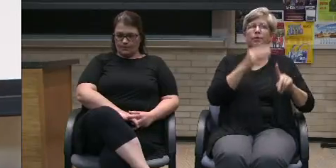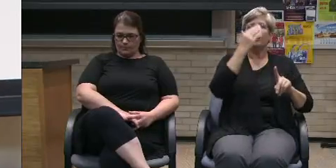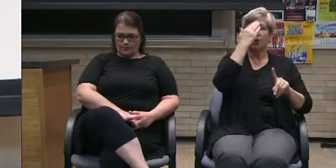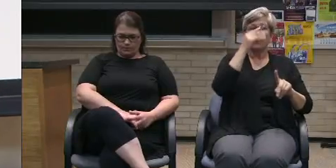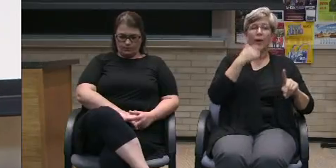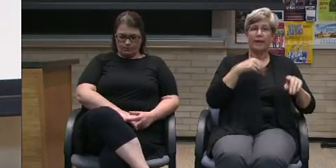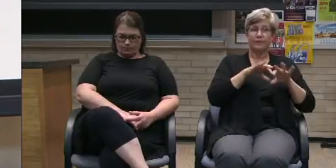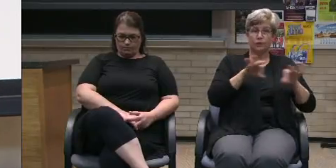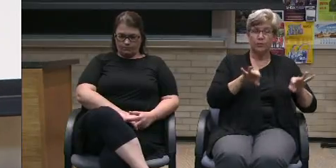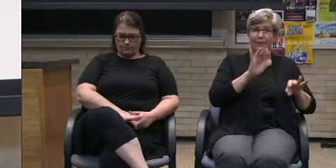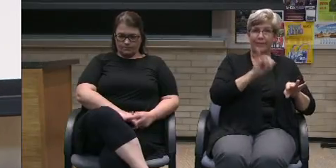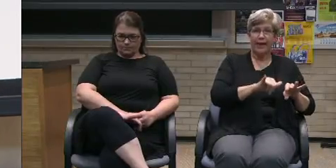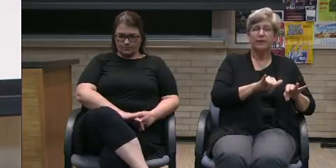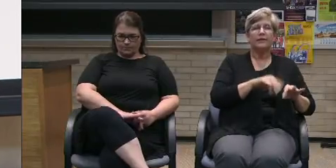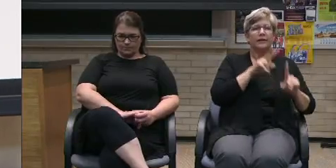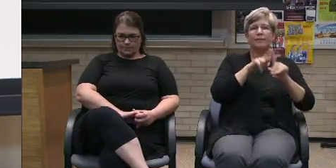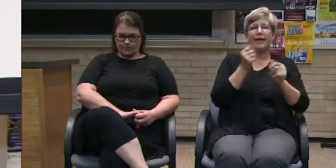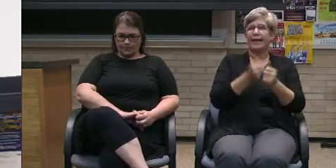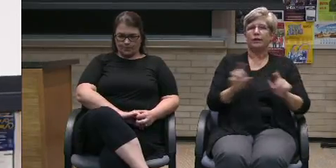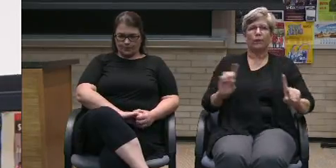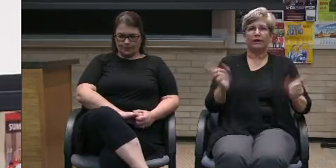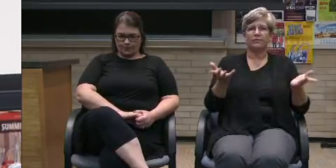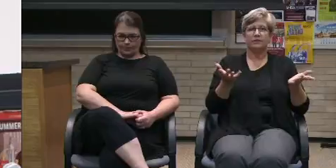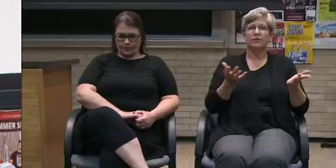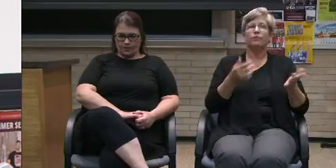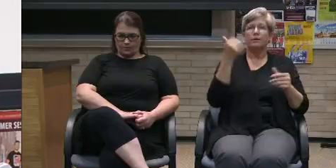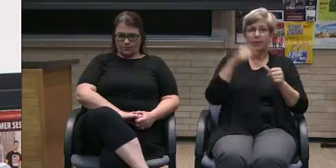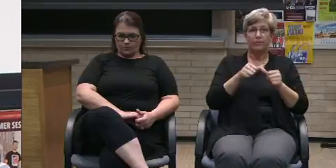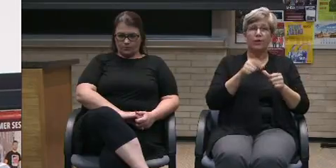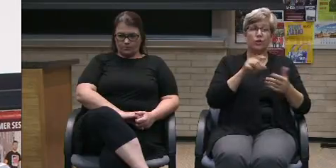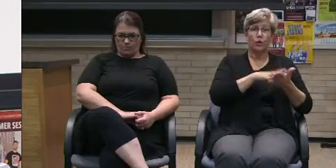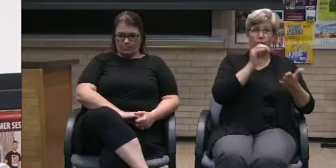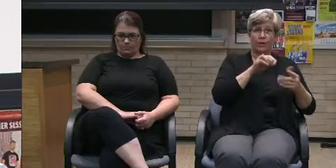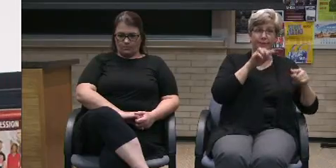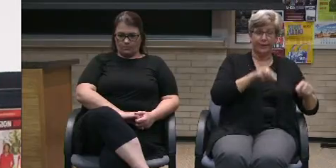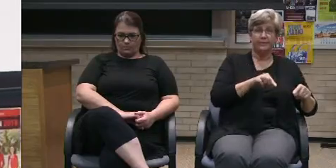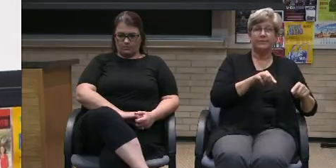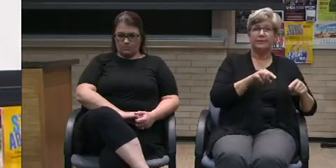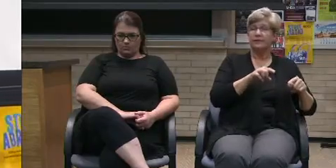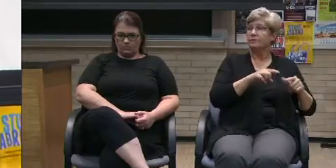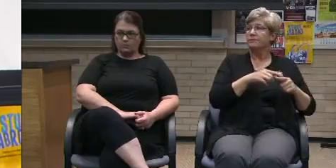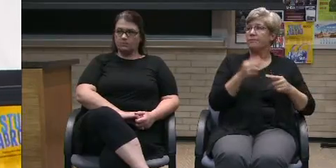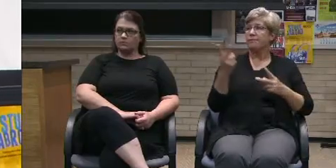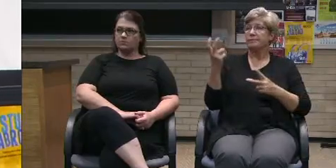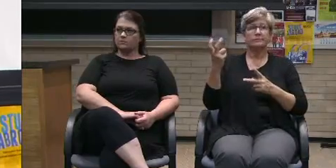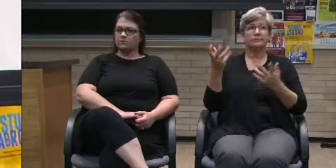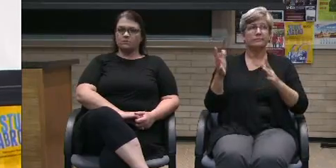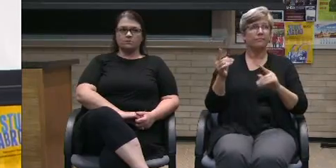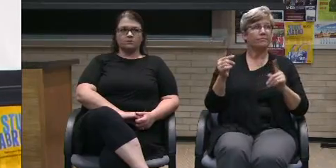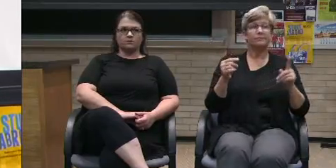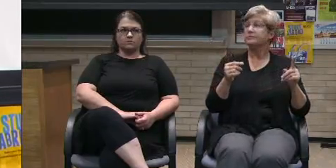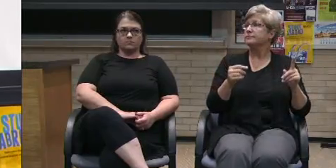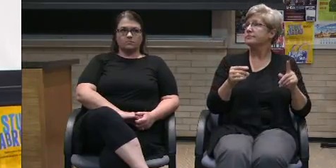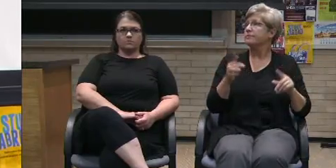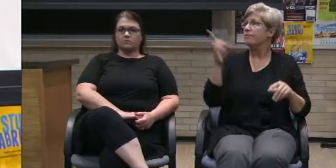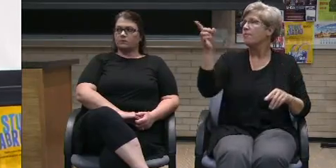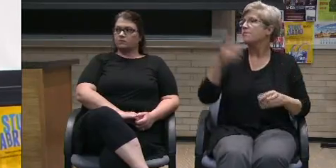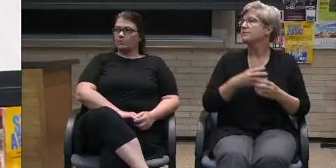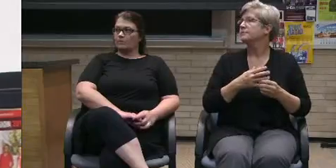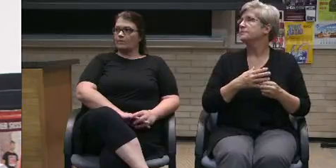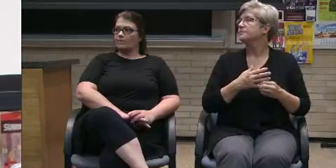to remind folks, oh my God, this is what we learn, and this is what we take out, and this is what we do as grown-ups. Two more questions.